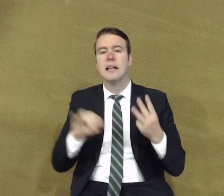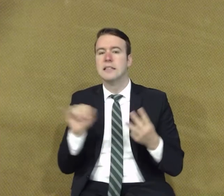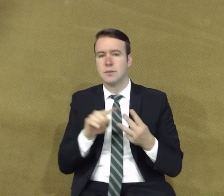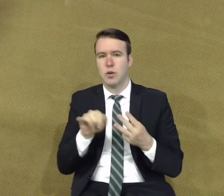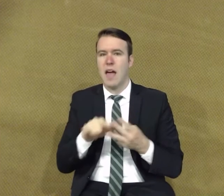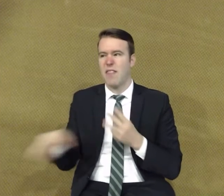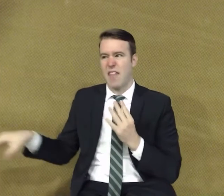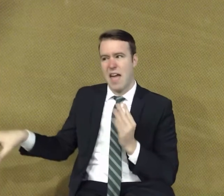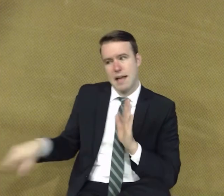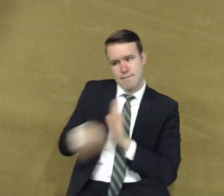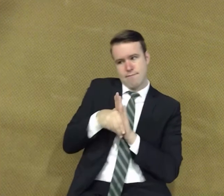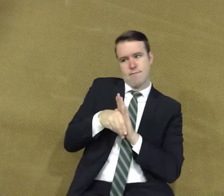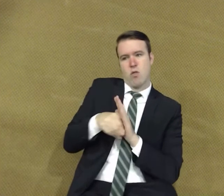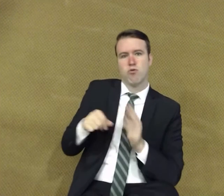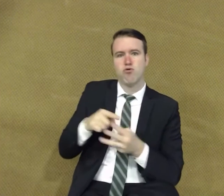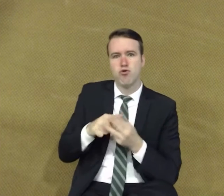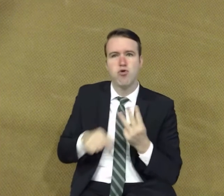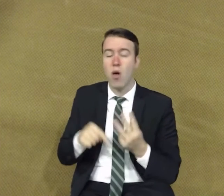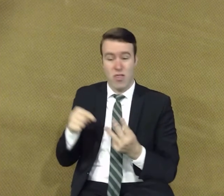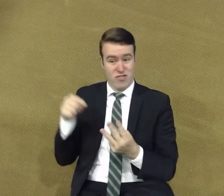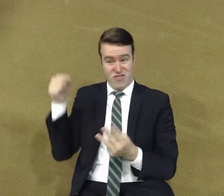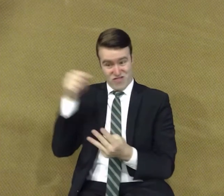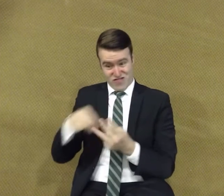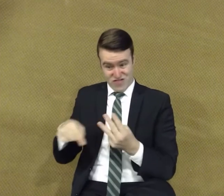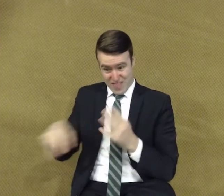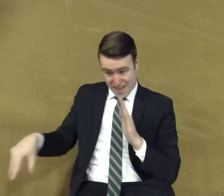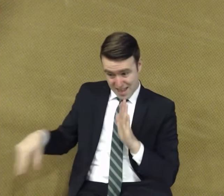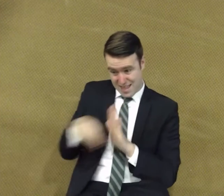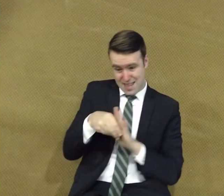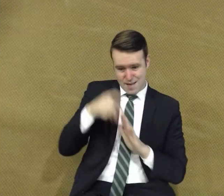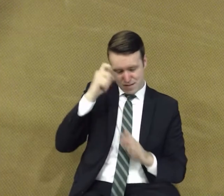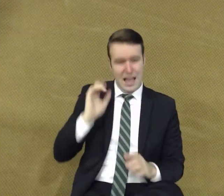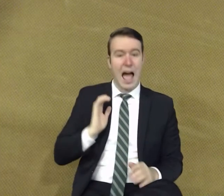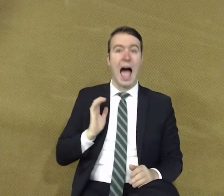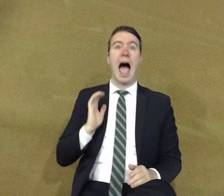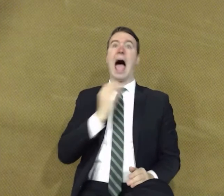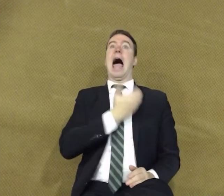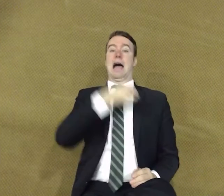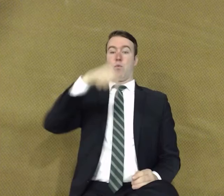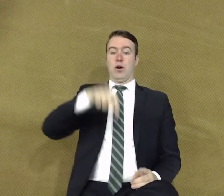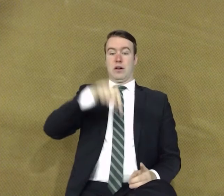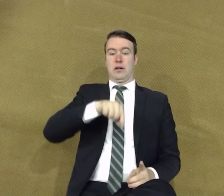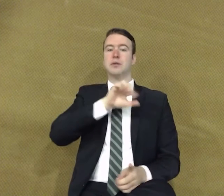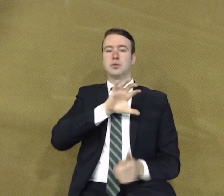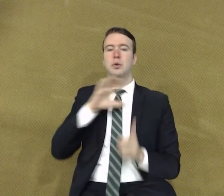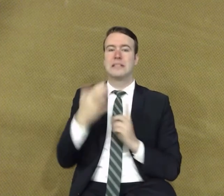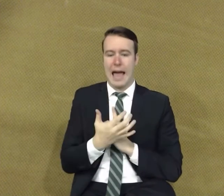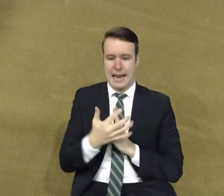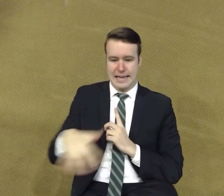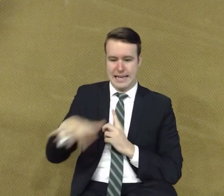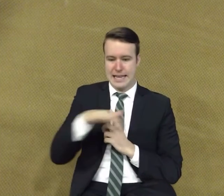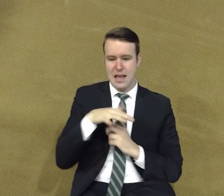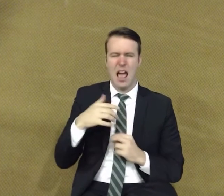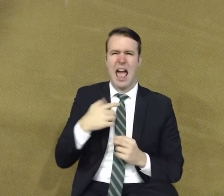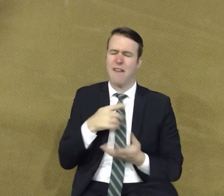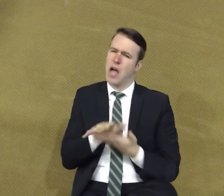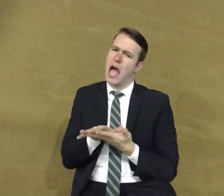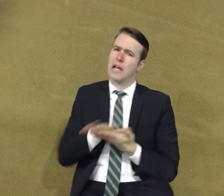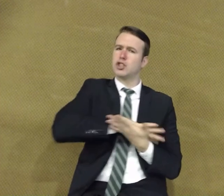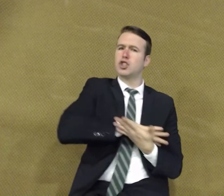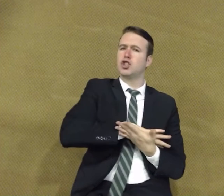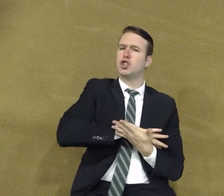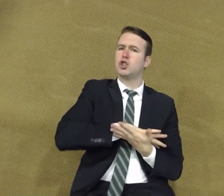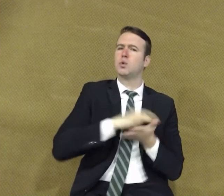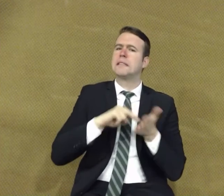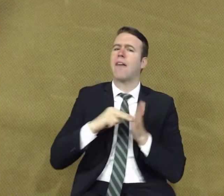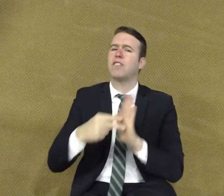to that, which are only there because our particular society has a skewed